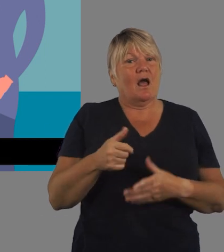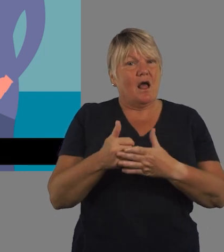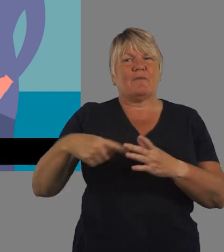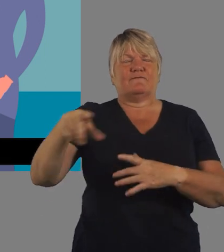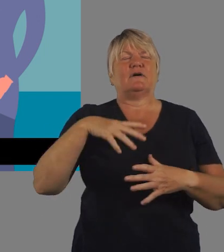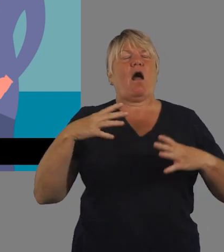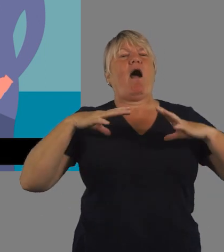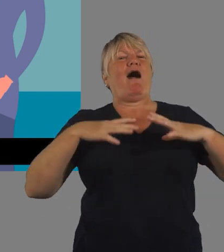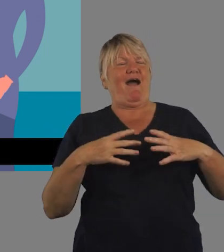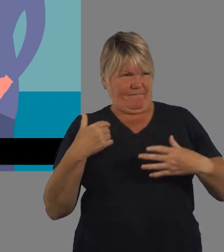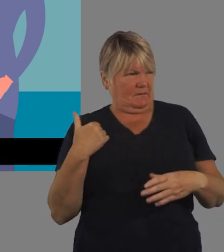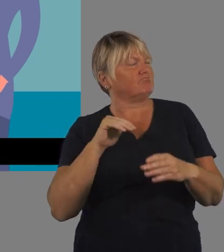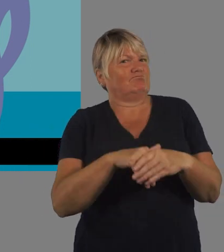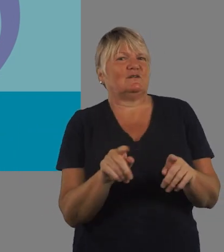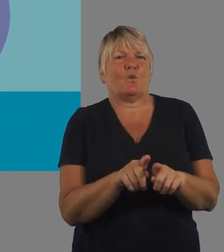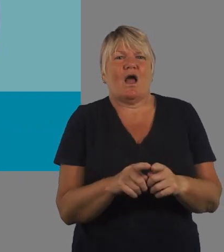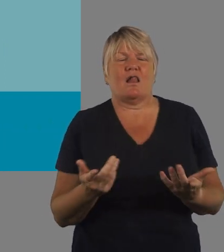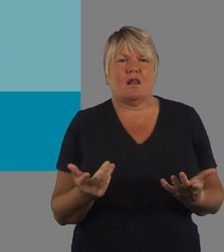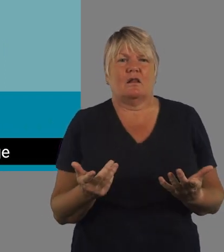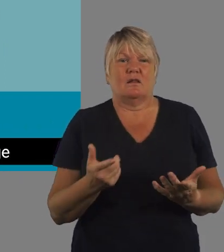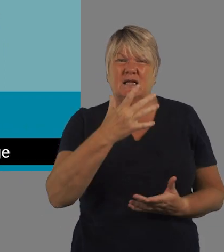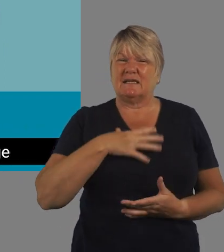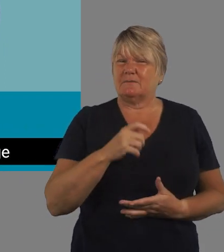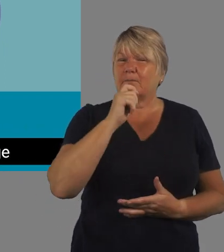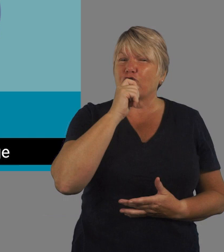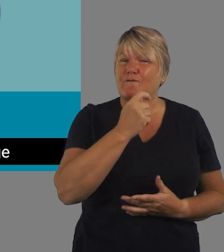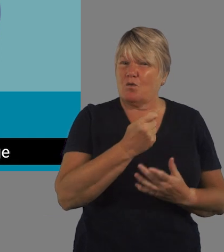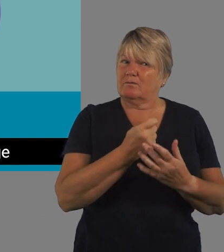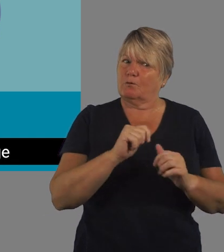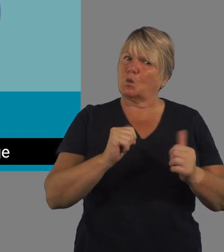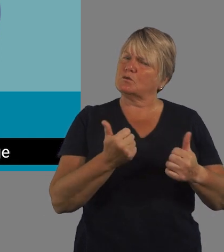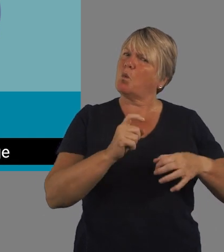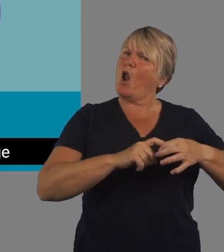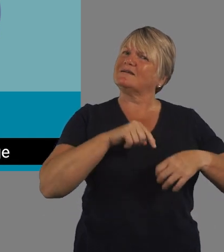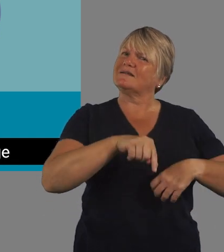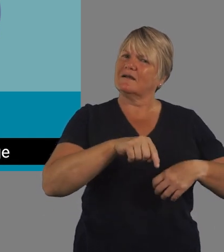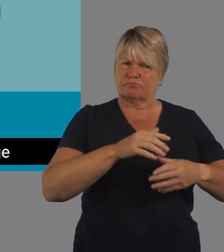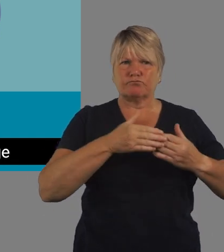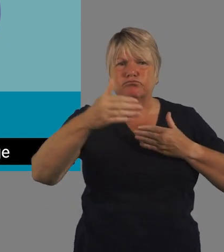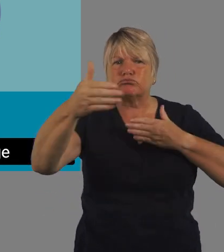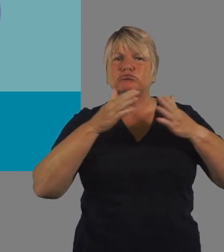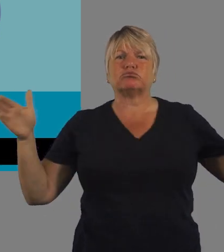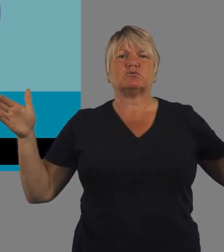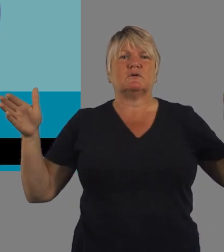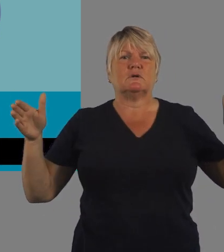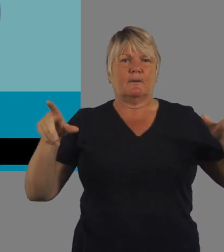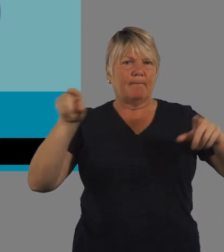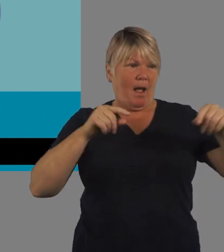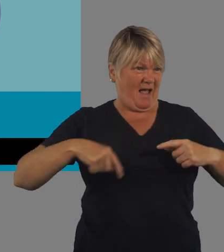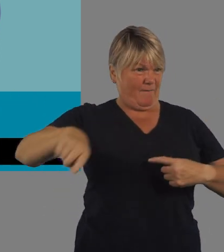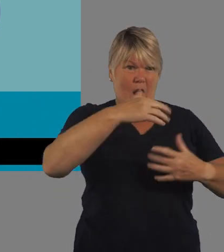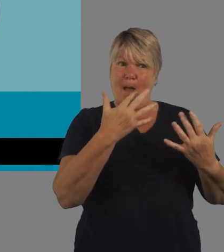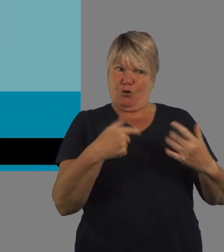help people feel at ease and included. You will need microphones of enough quality and range to pick up